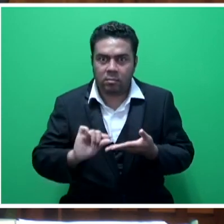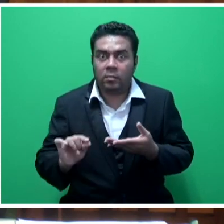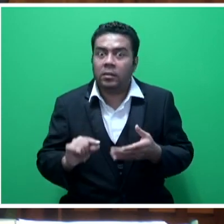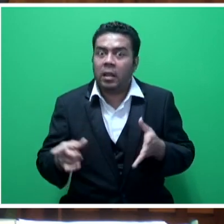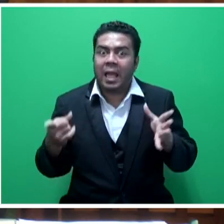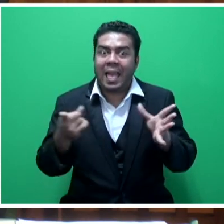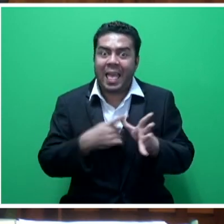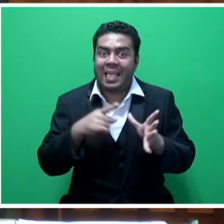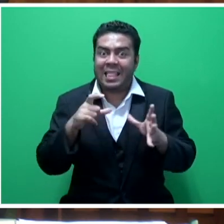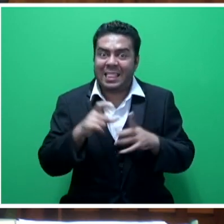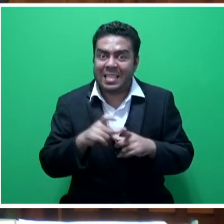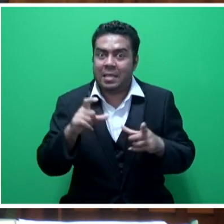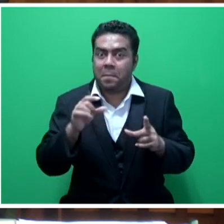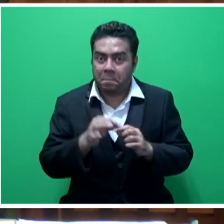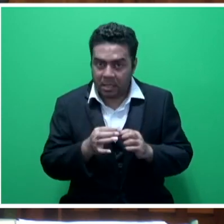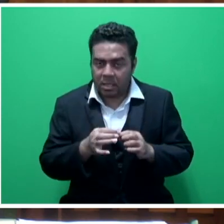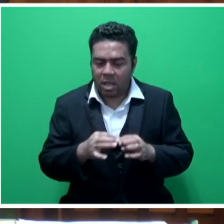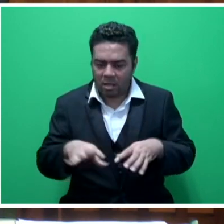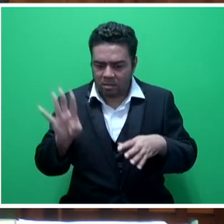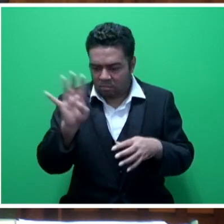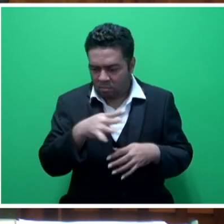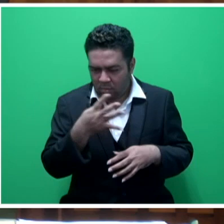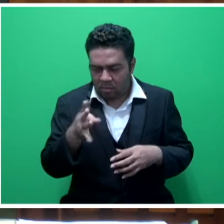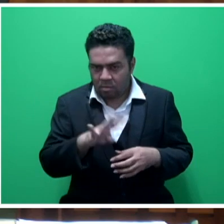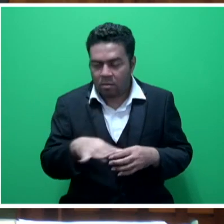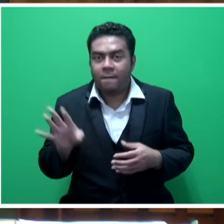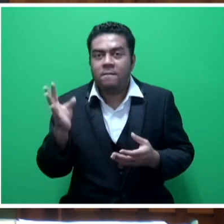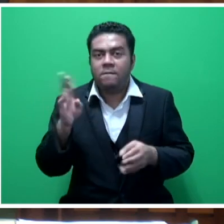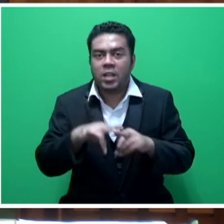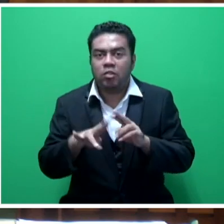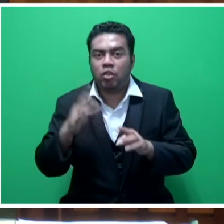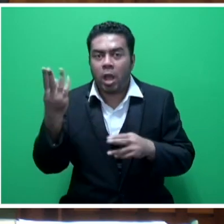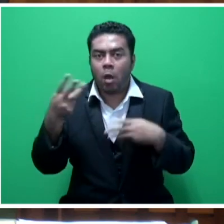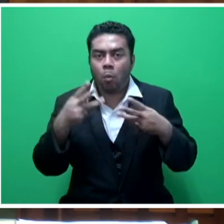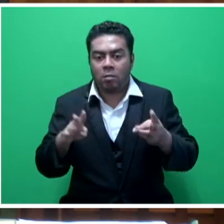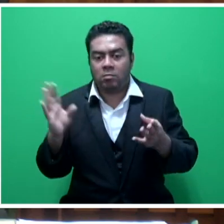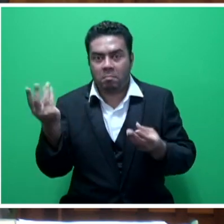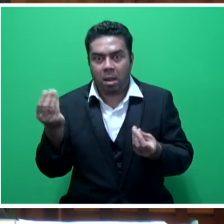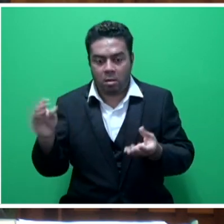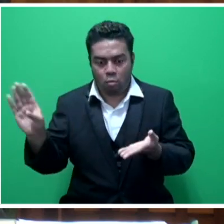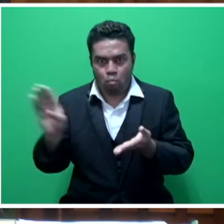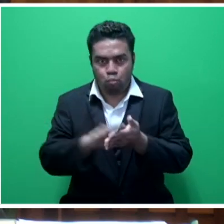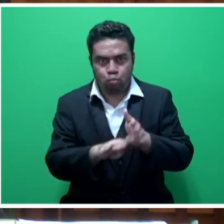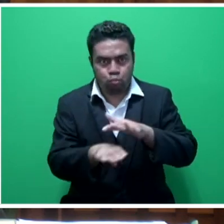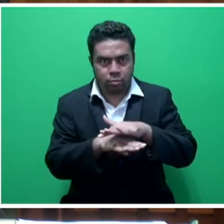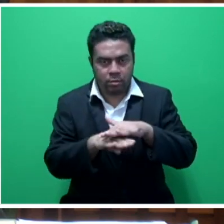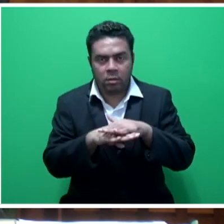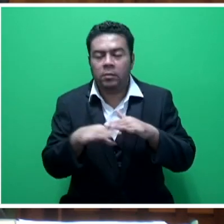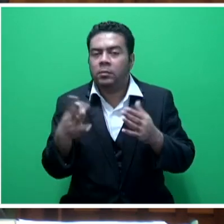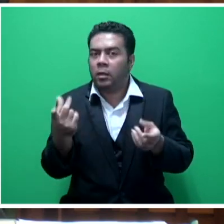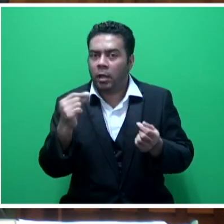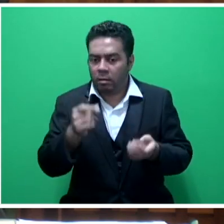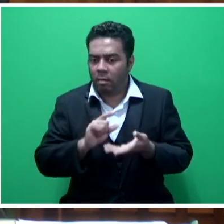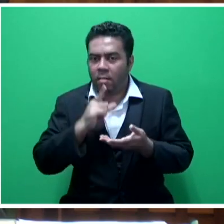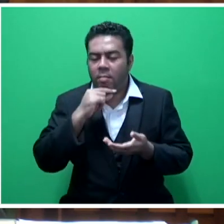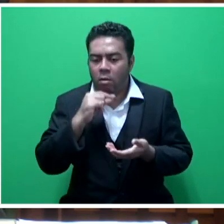actually hired to assess Fiji Airways' cash base to ensure that they are able to lend to